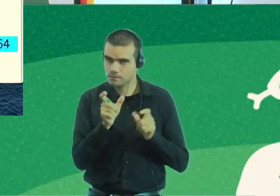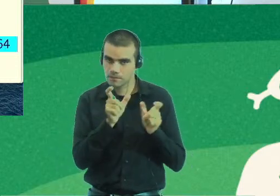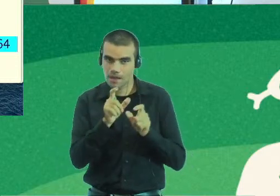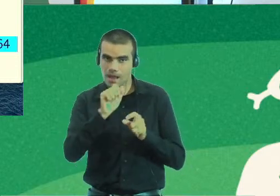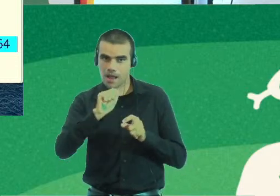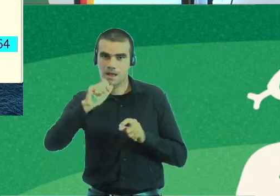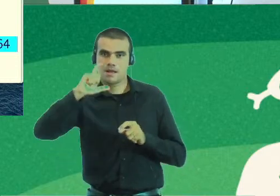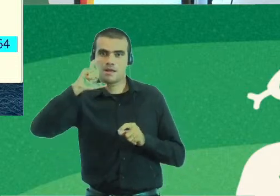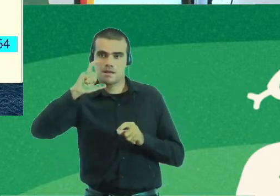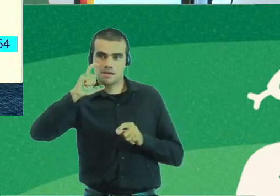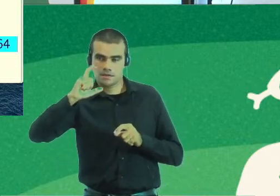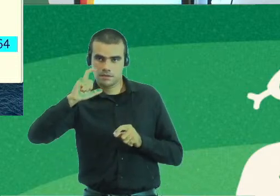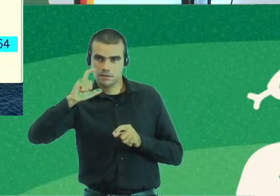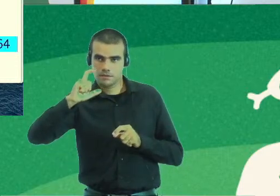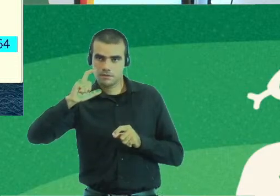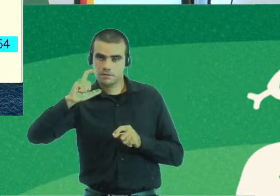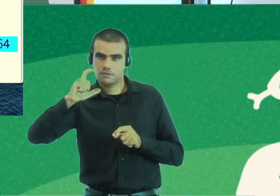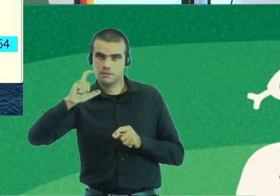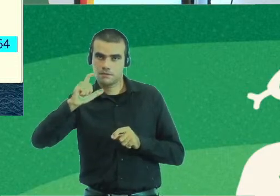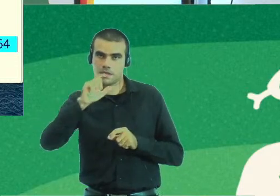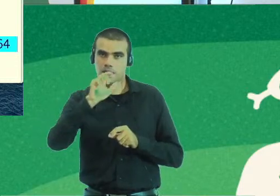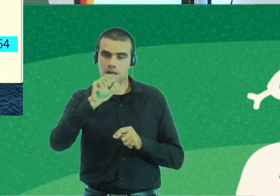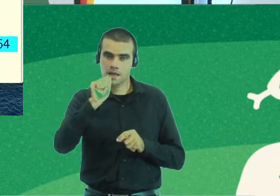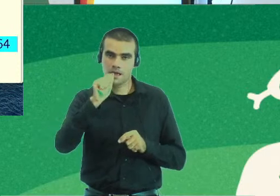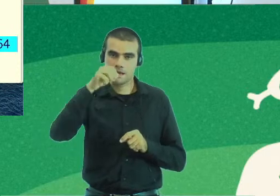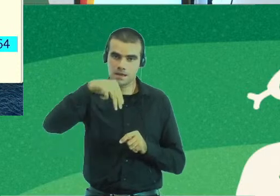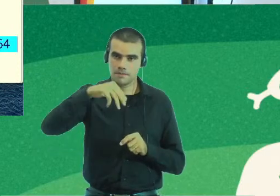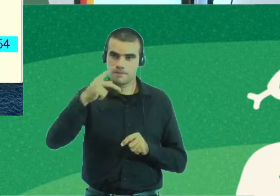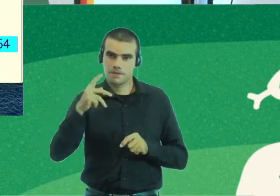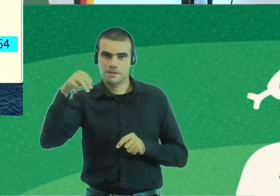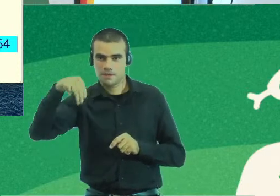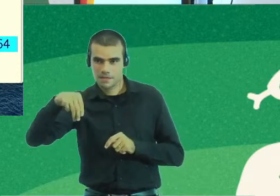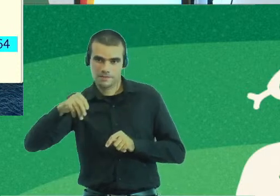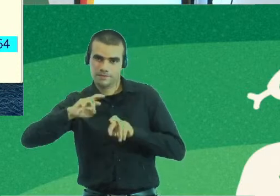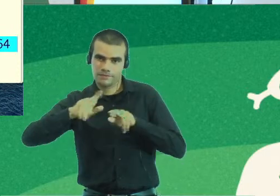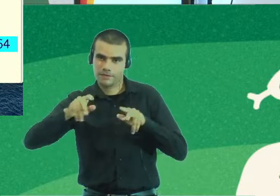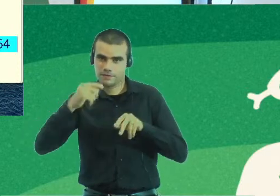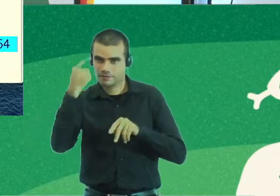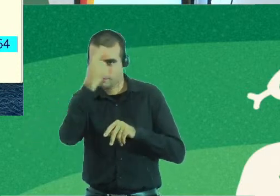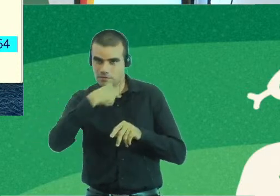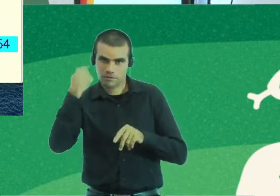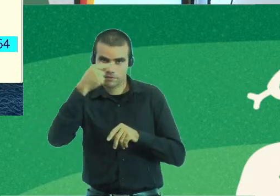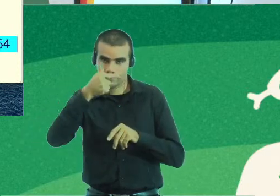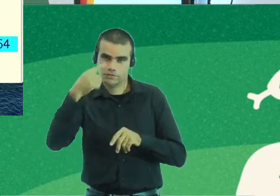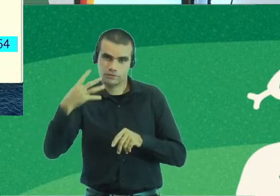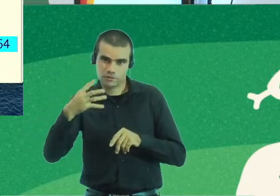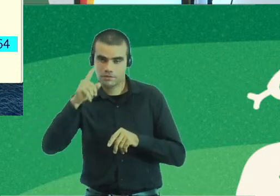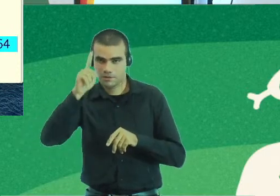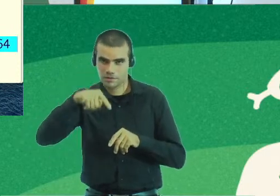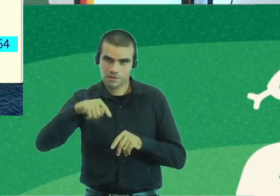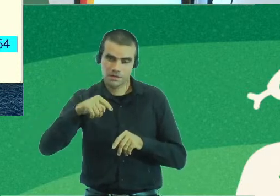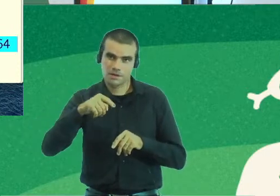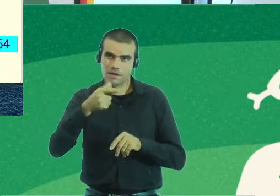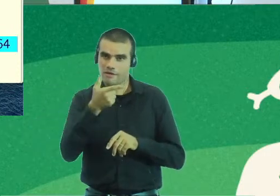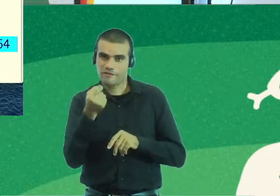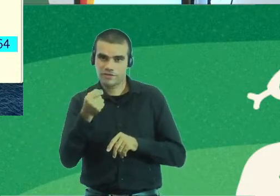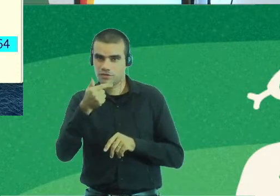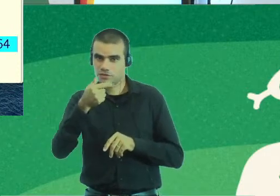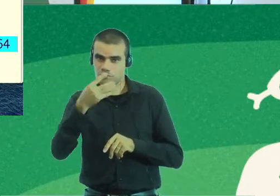at AM and PM, not 24-hour time. So it's 8:40, not like